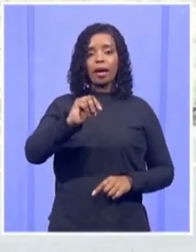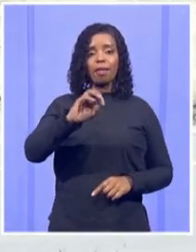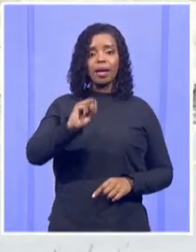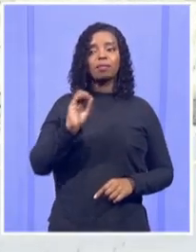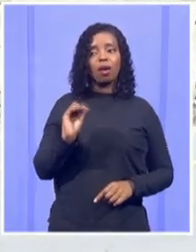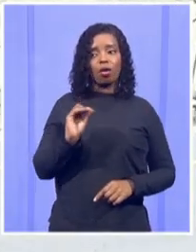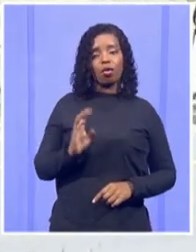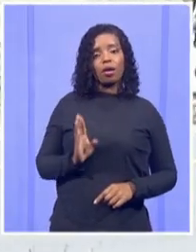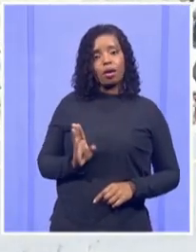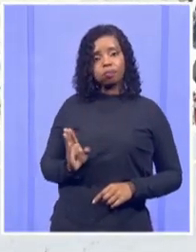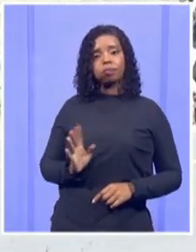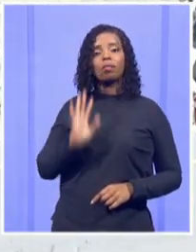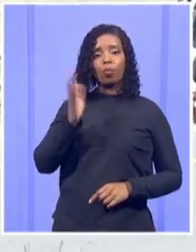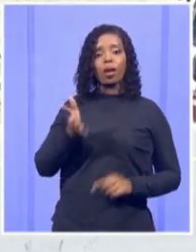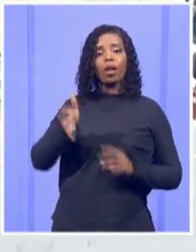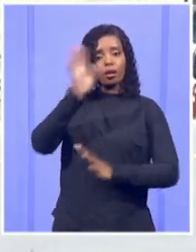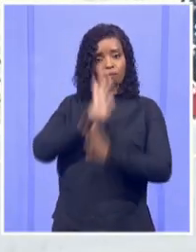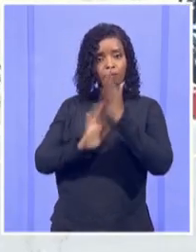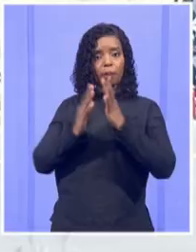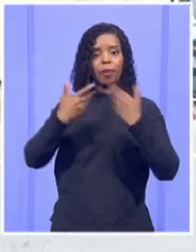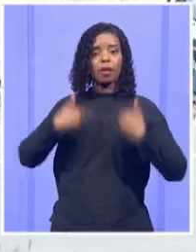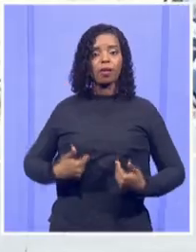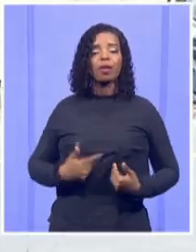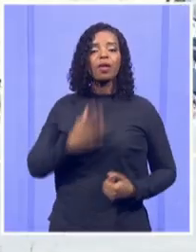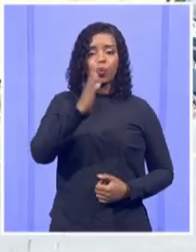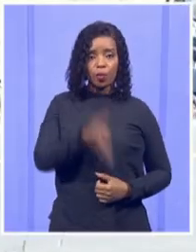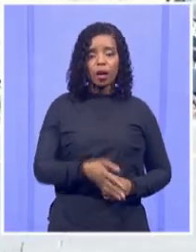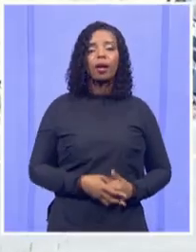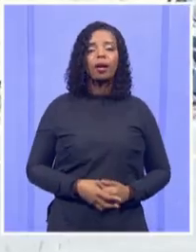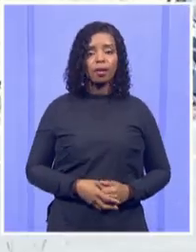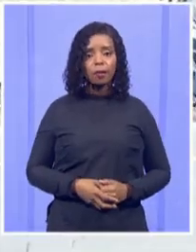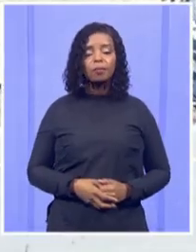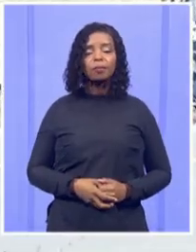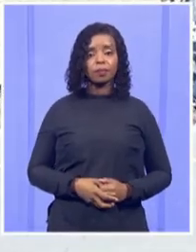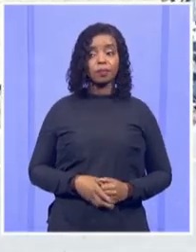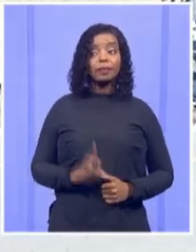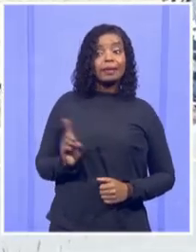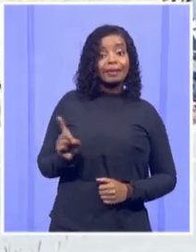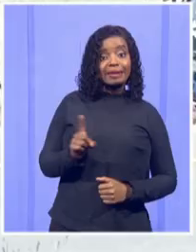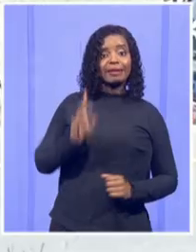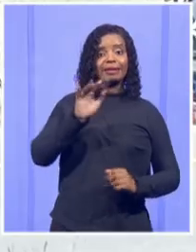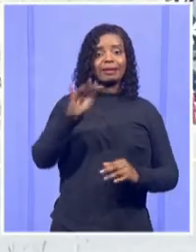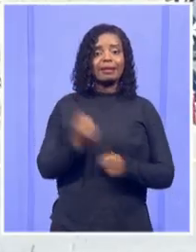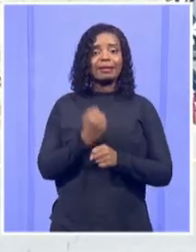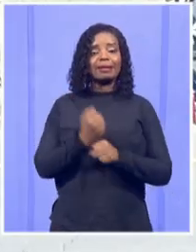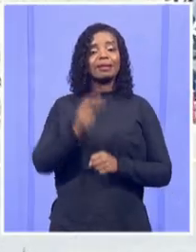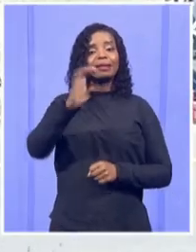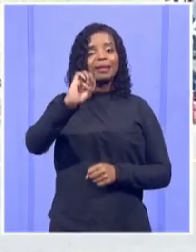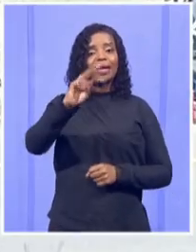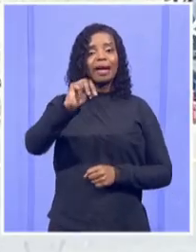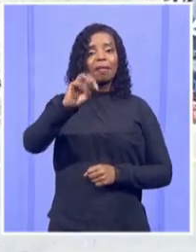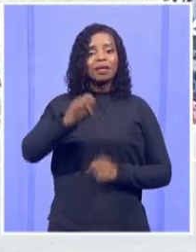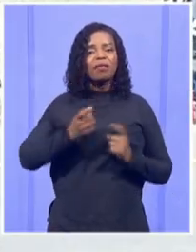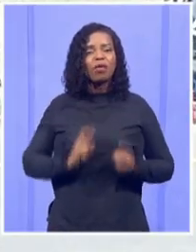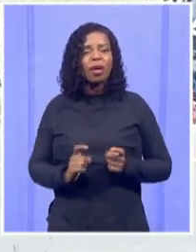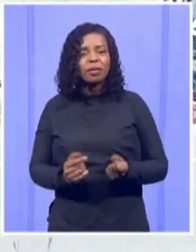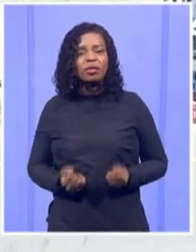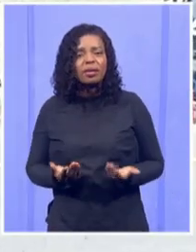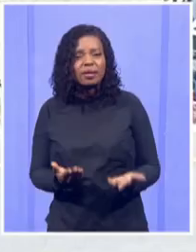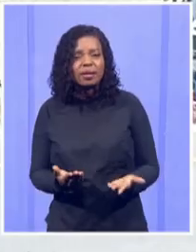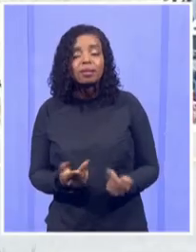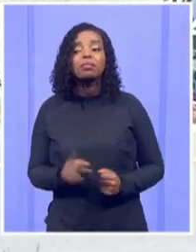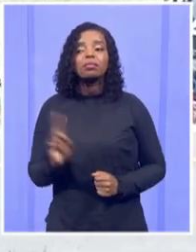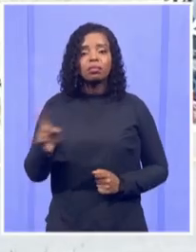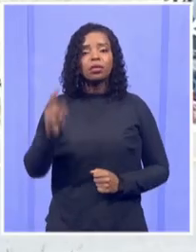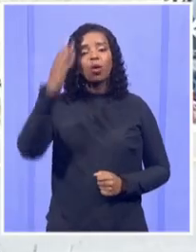tell us because they will. The people from EMS, they will tell us how many people did they take to